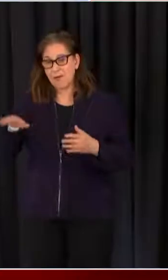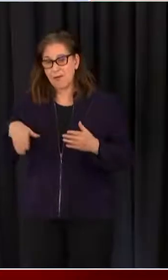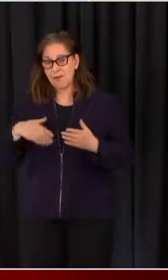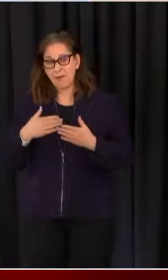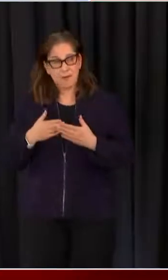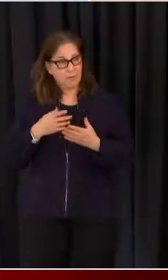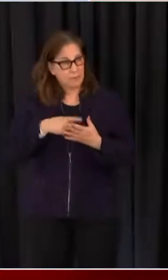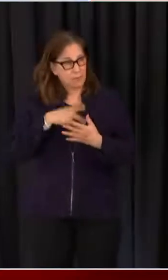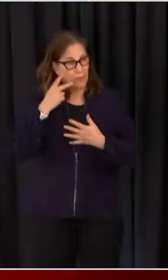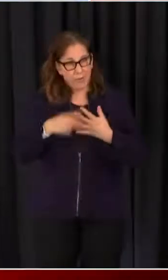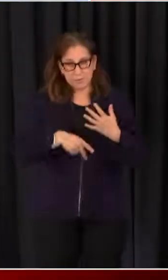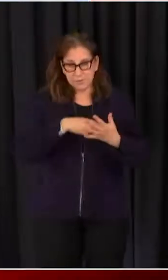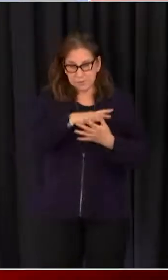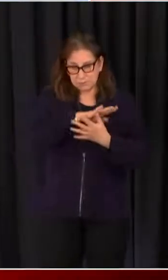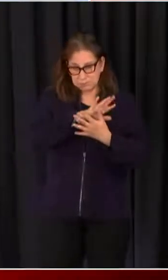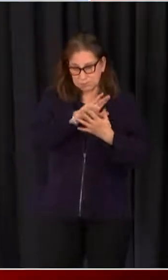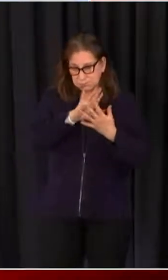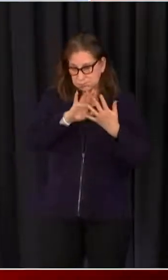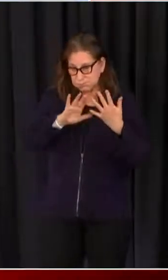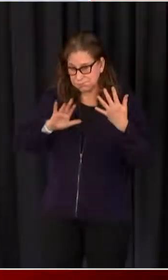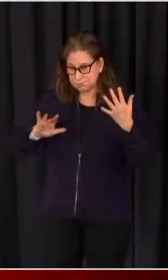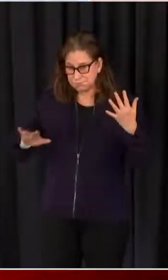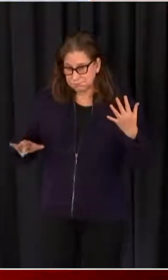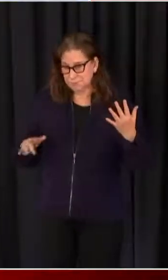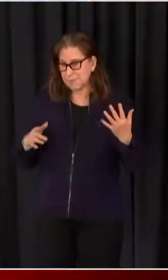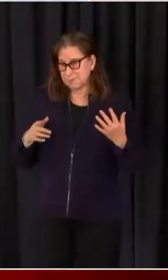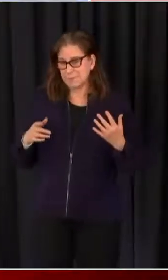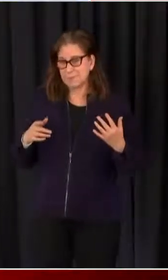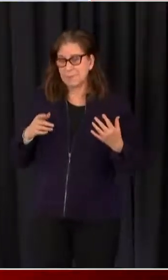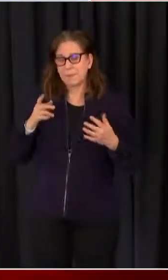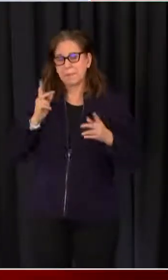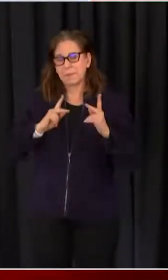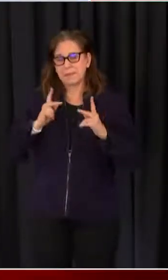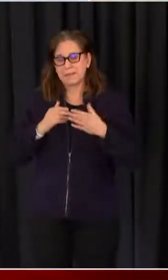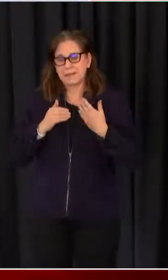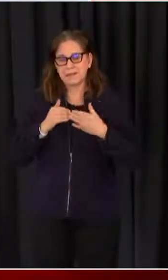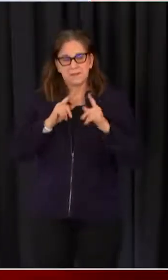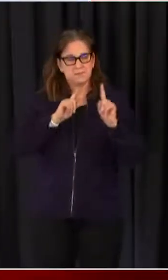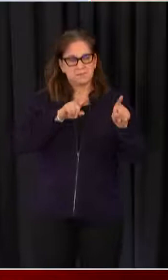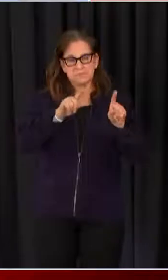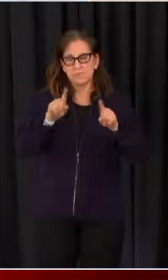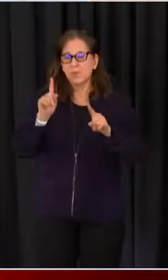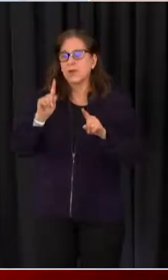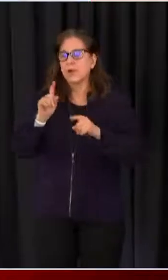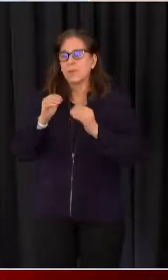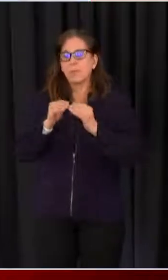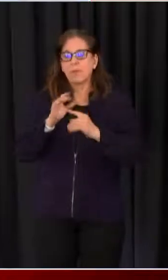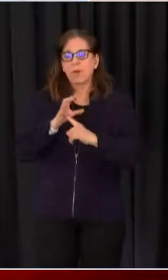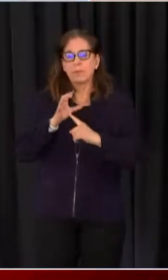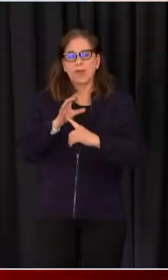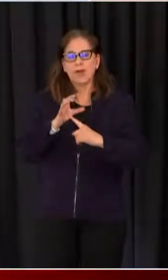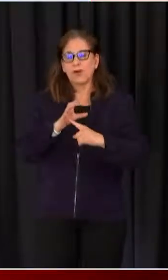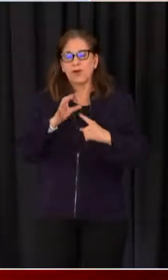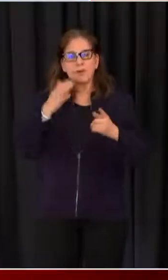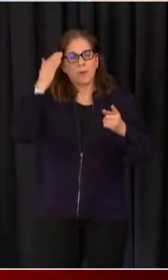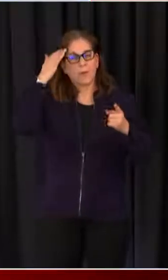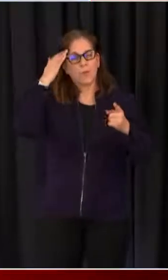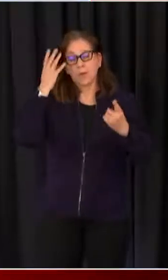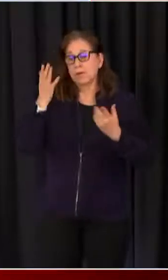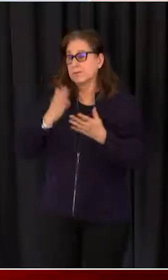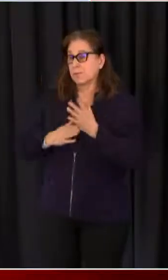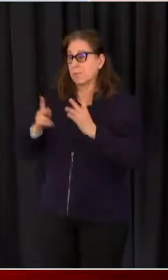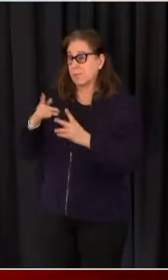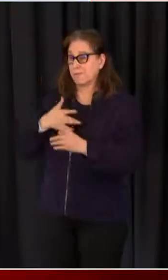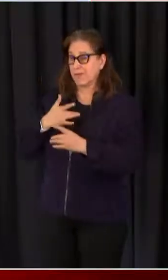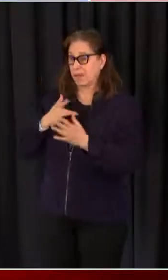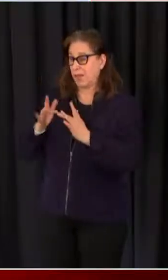so rich and they're getting more and more traction every day, a senior may not decide to go into the portal. And then there